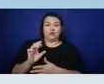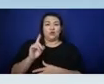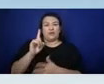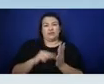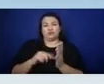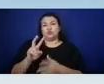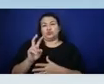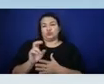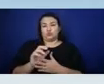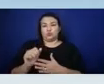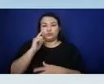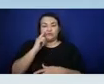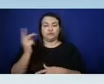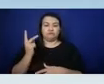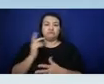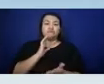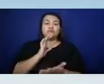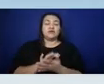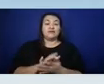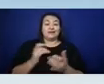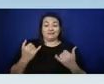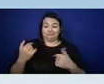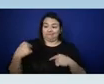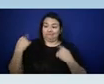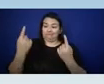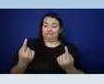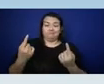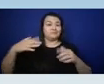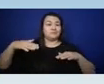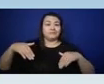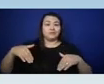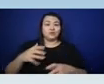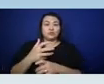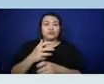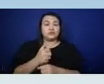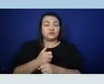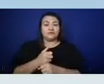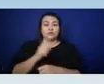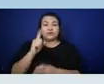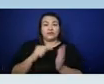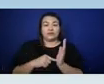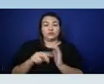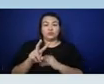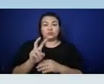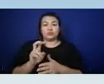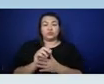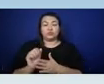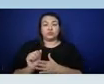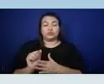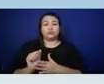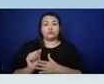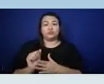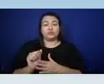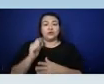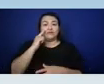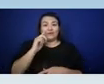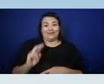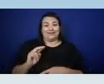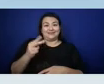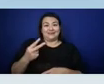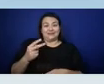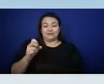6 months ago. So they told me now that I have to file taxes and put it on line 30 to recoup